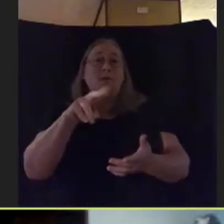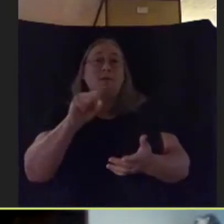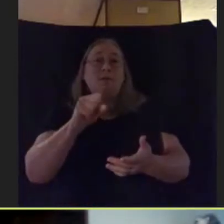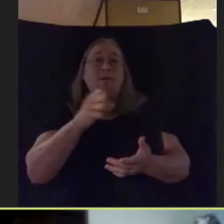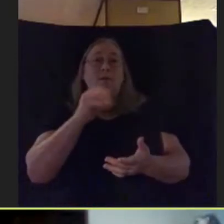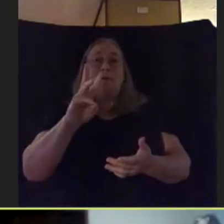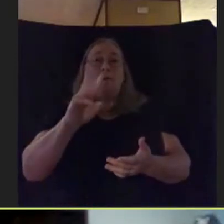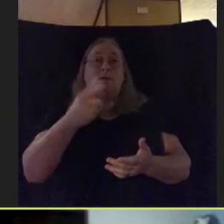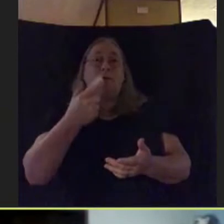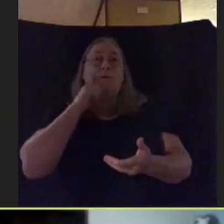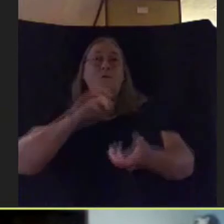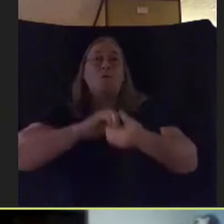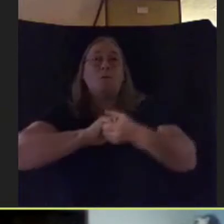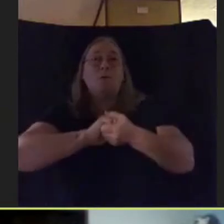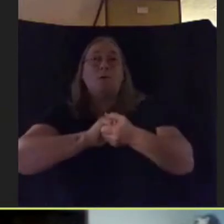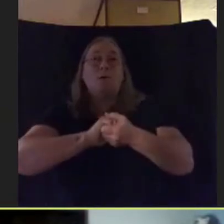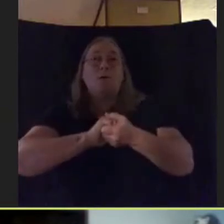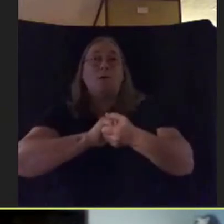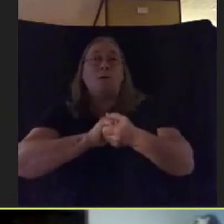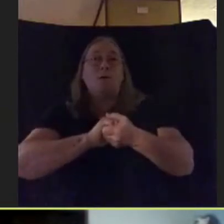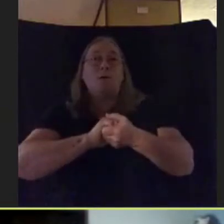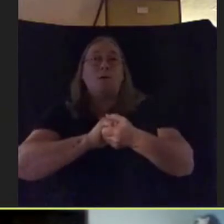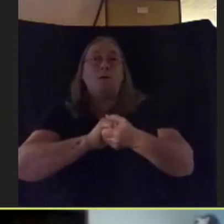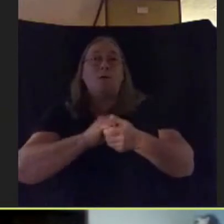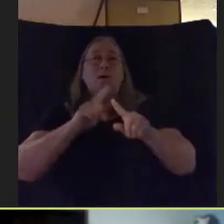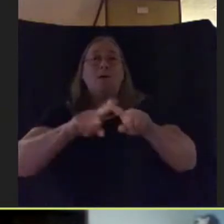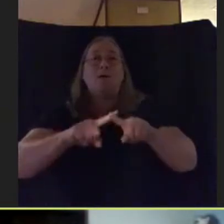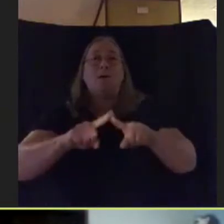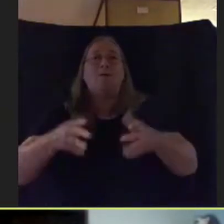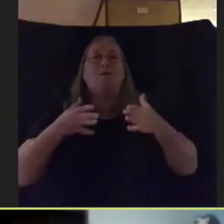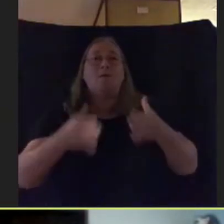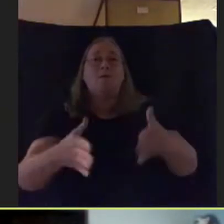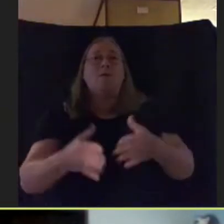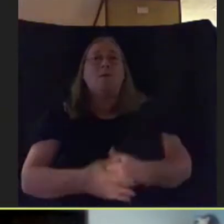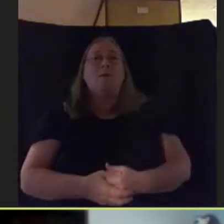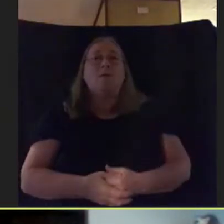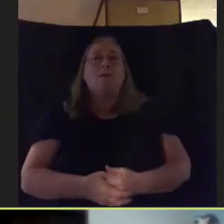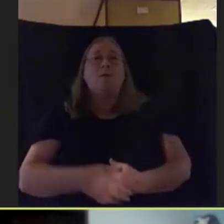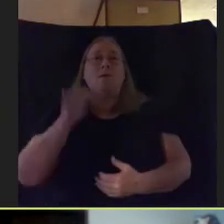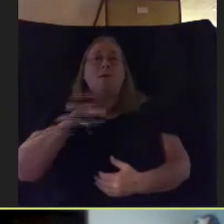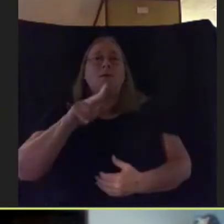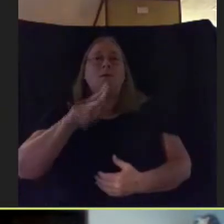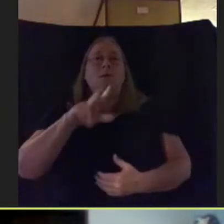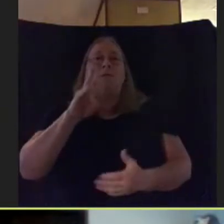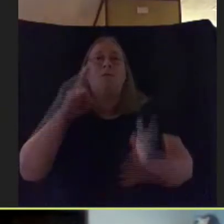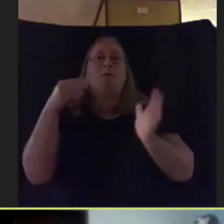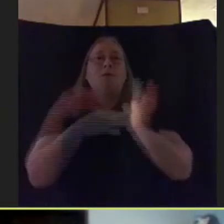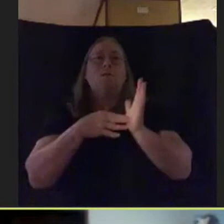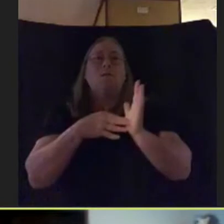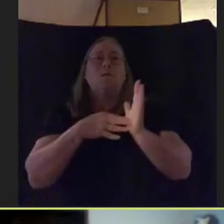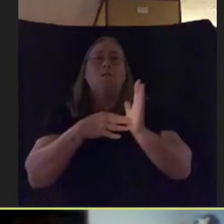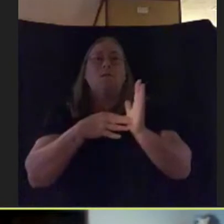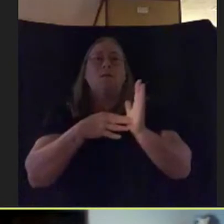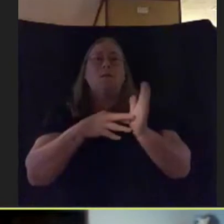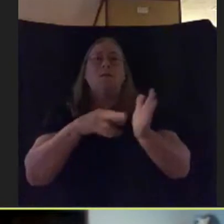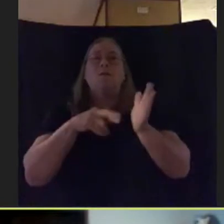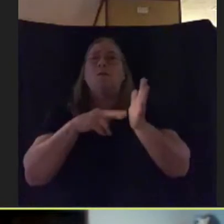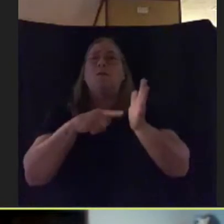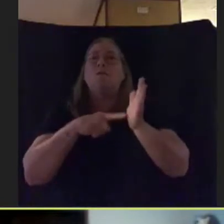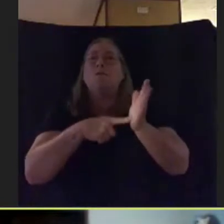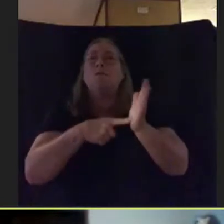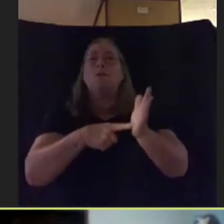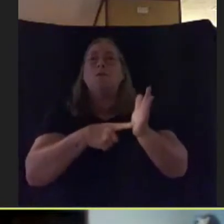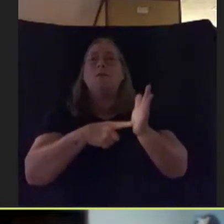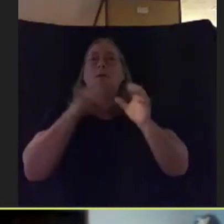partnership comes in a different way, and so this 37,000 represents those doses that are